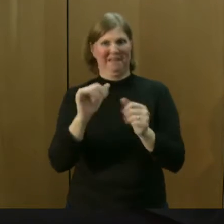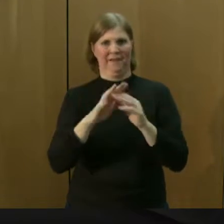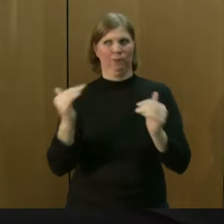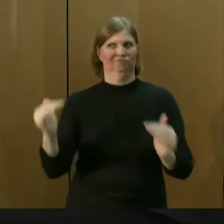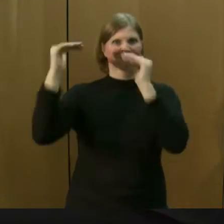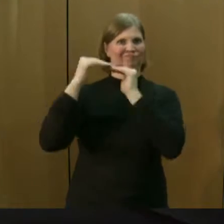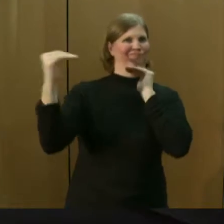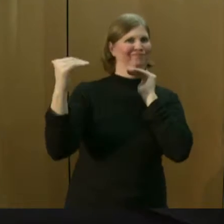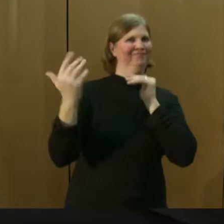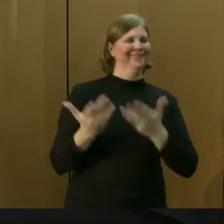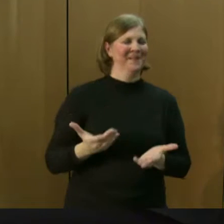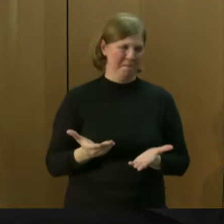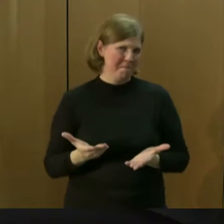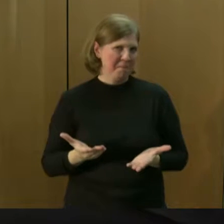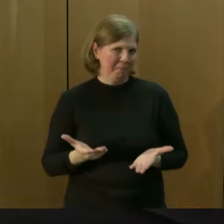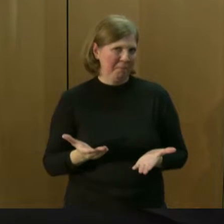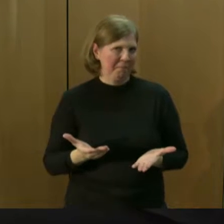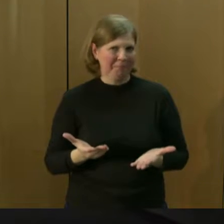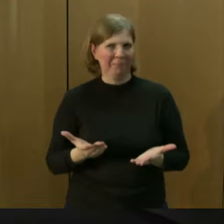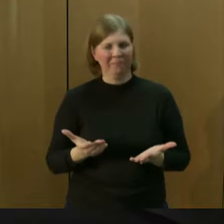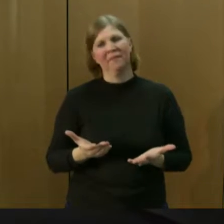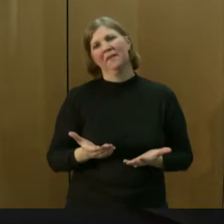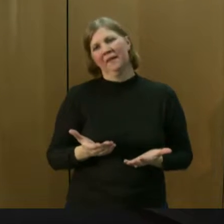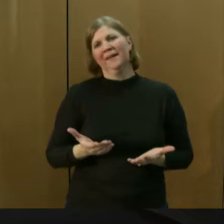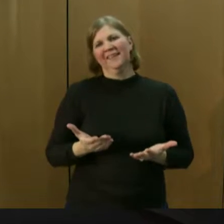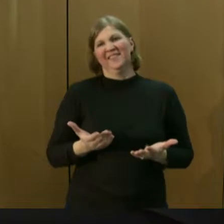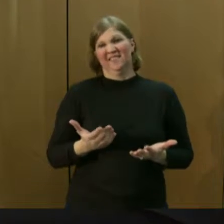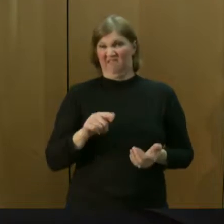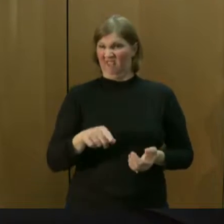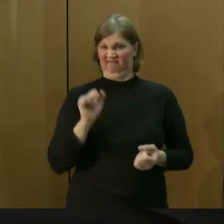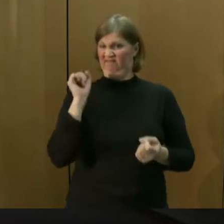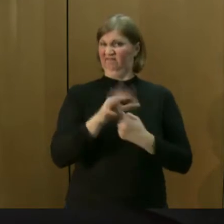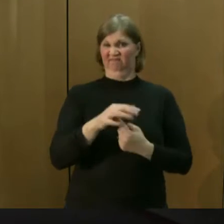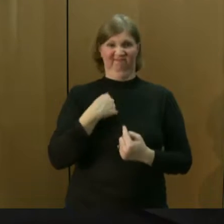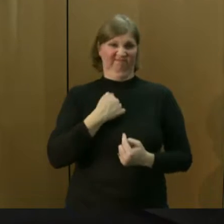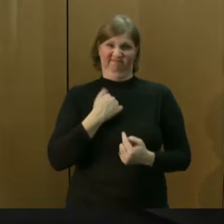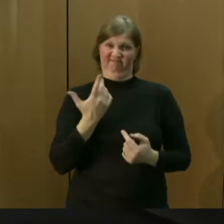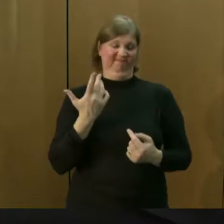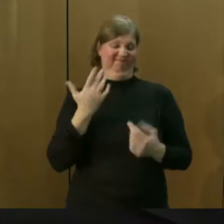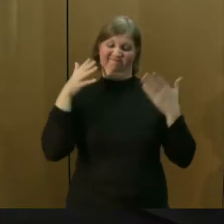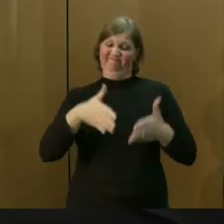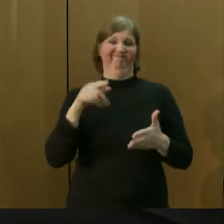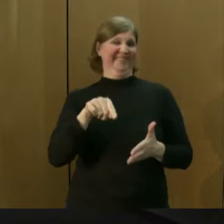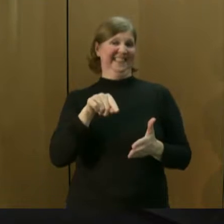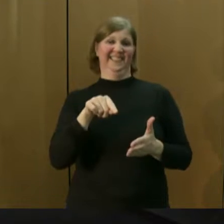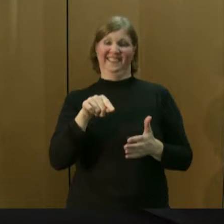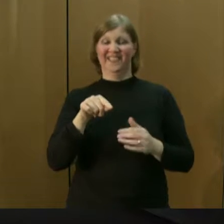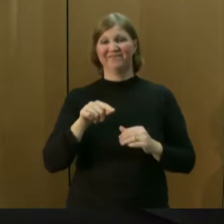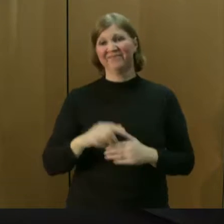think it always will be as a producer. It needs to meet all those things. And I